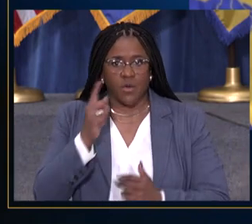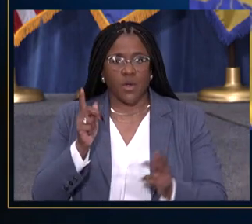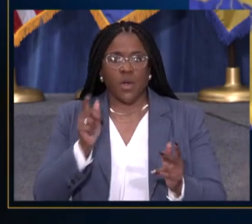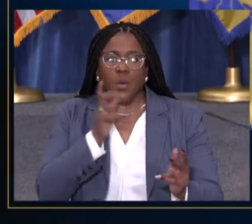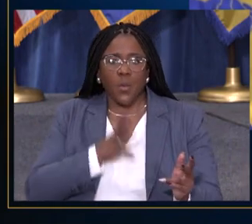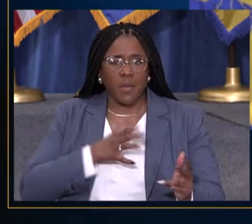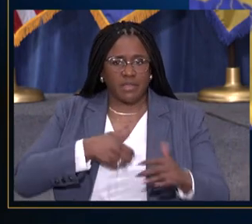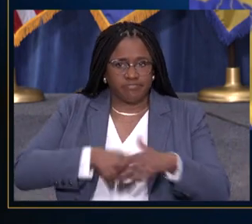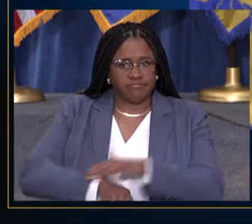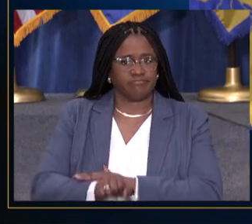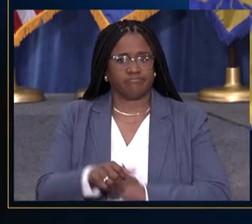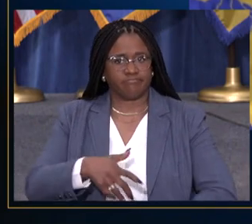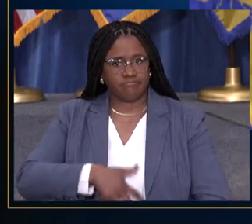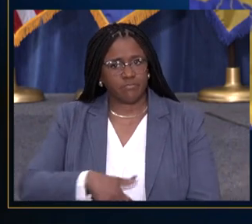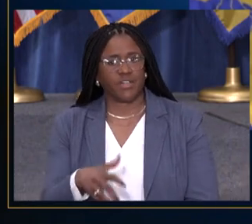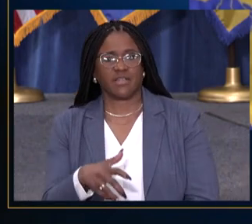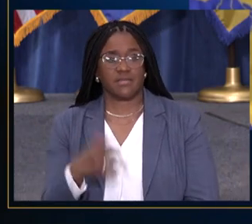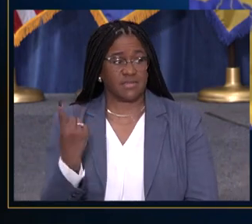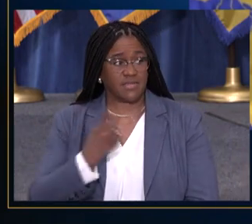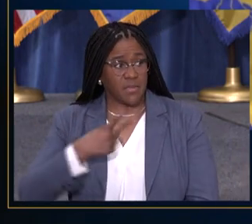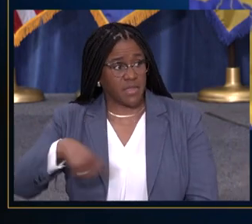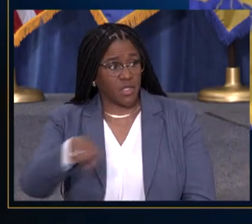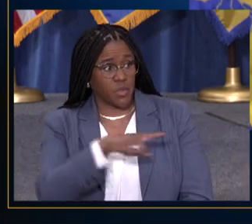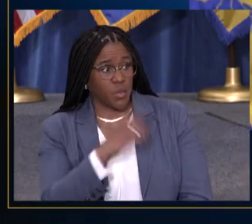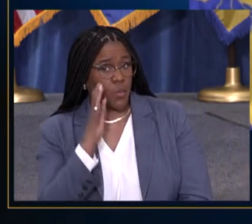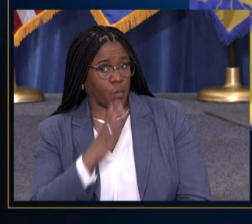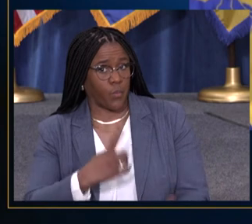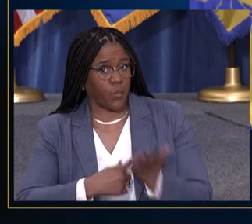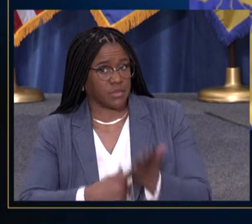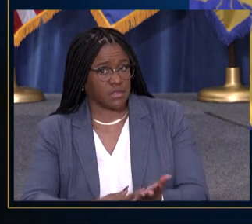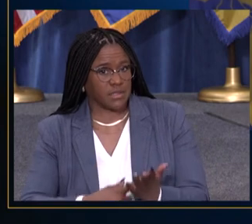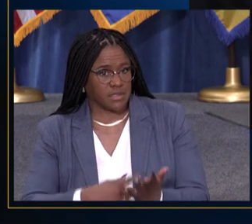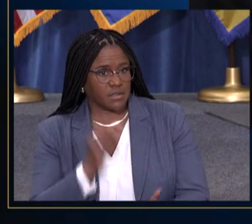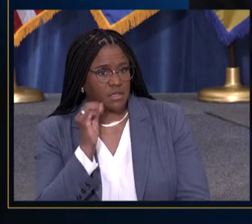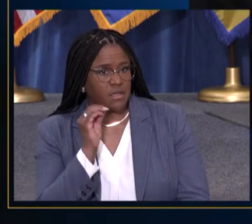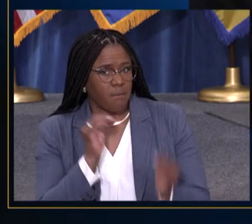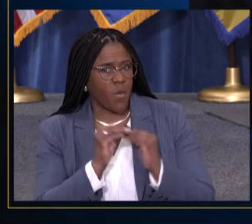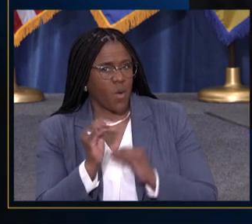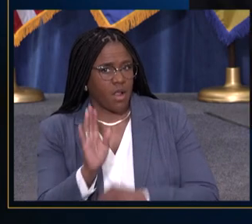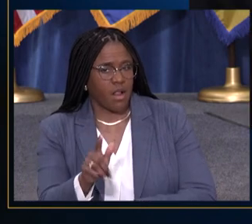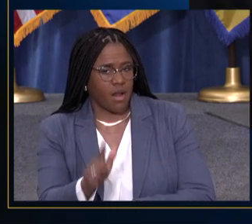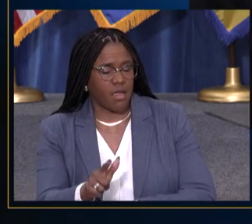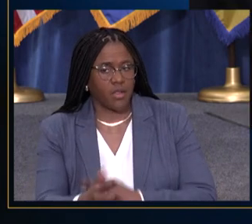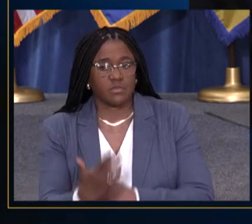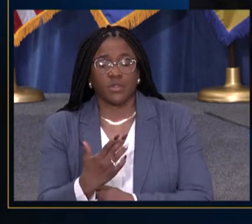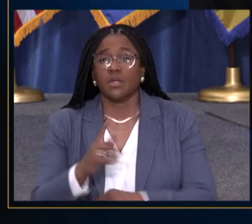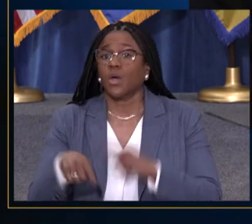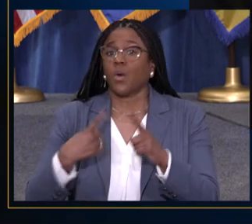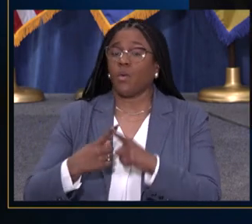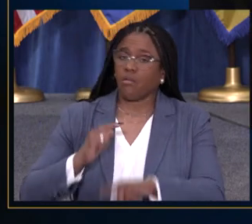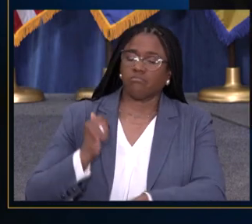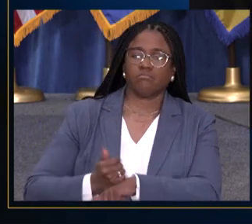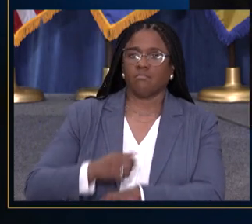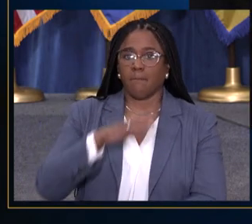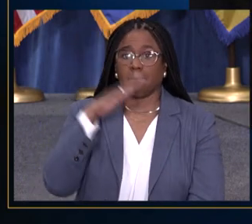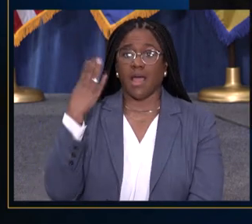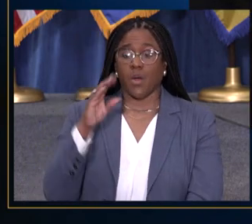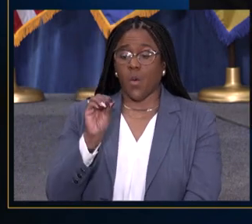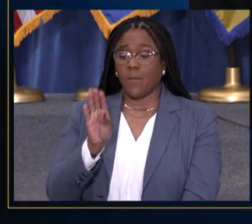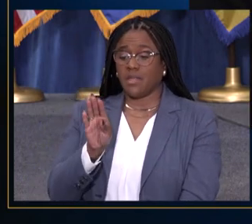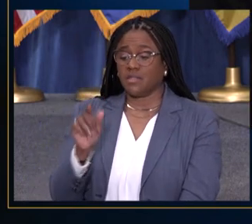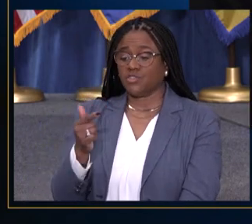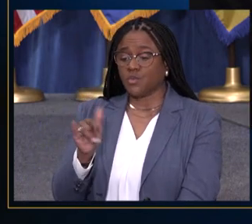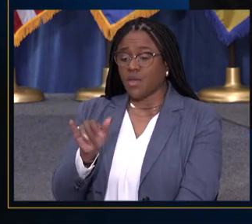care, something that you all will go into a little bit later this morning. When I launched the Black OBGYN Project